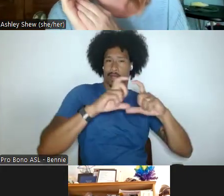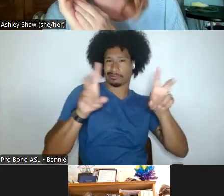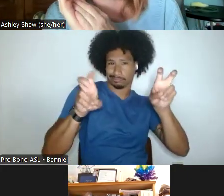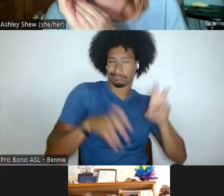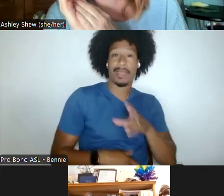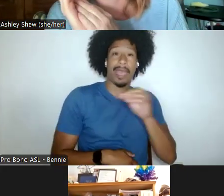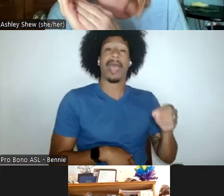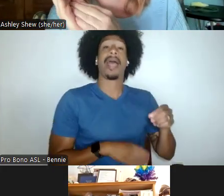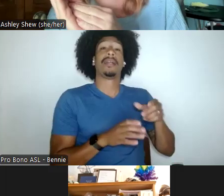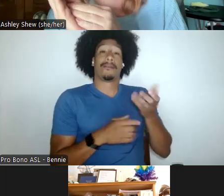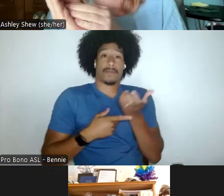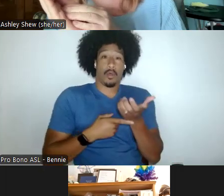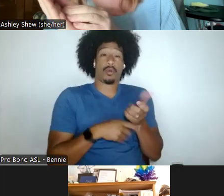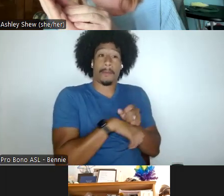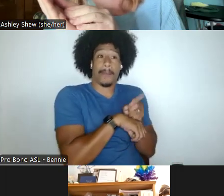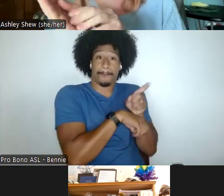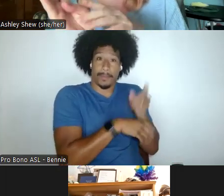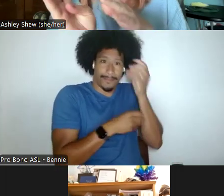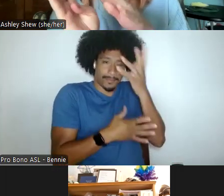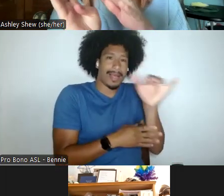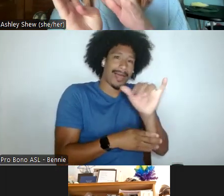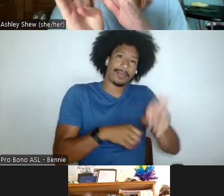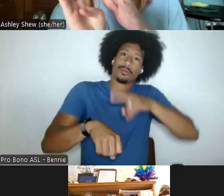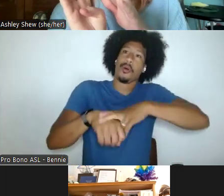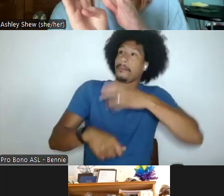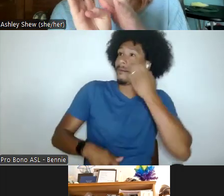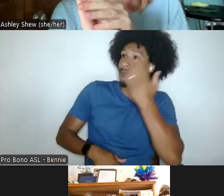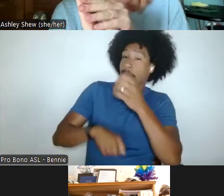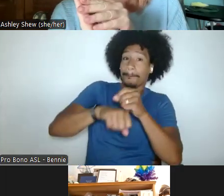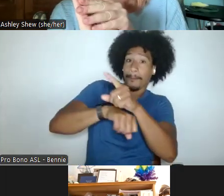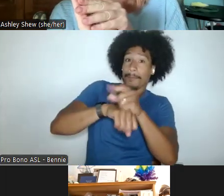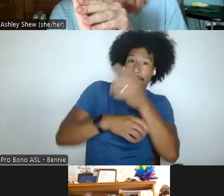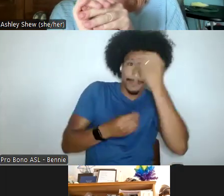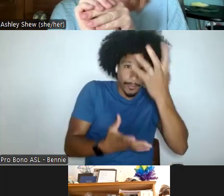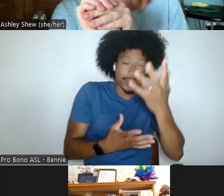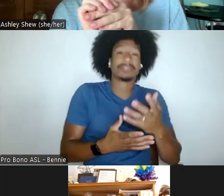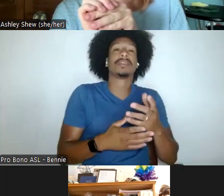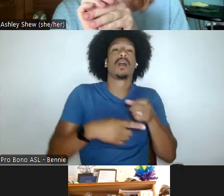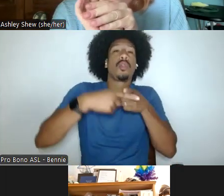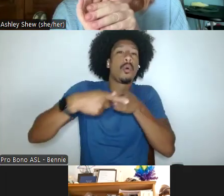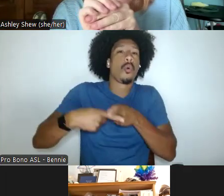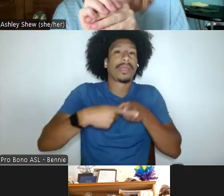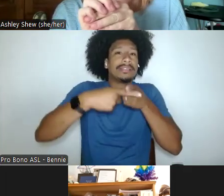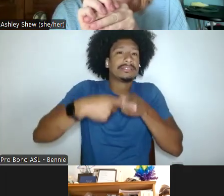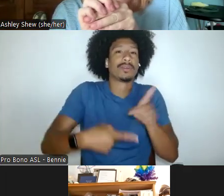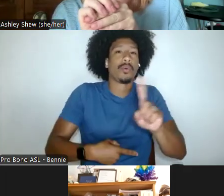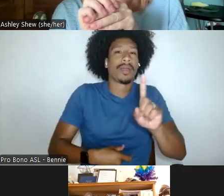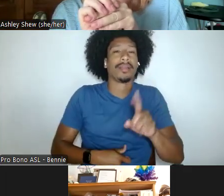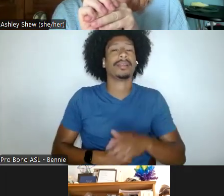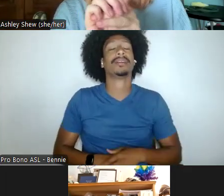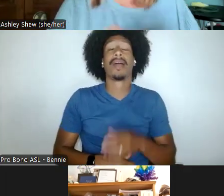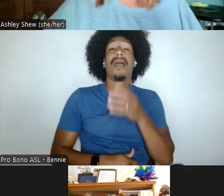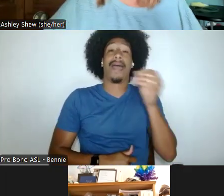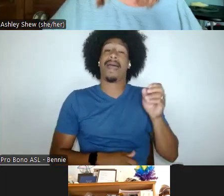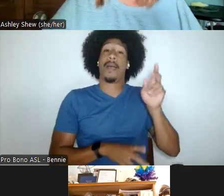like a normal cell phone sends information about location. And people have pointed to the fact